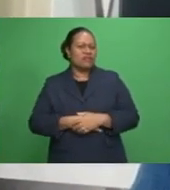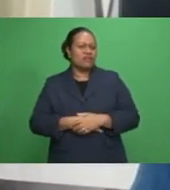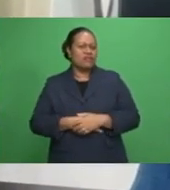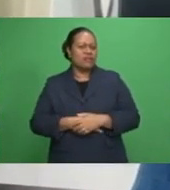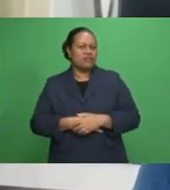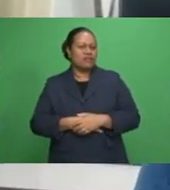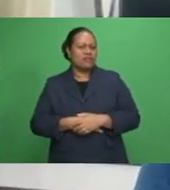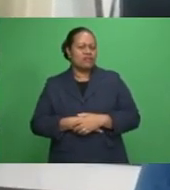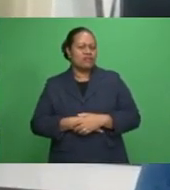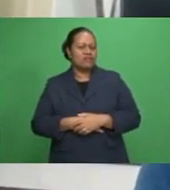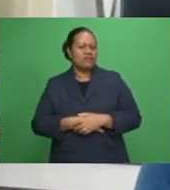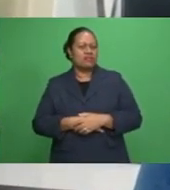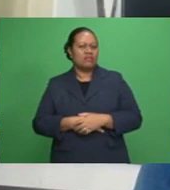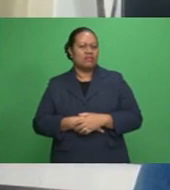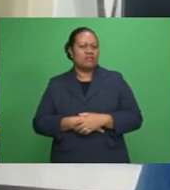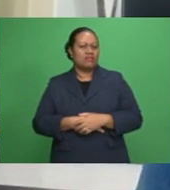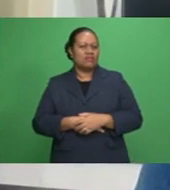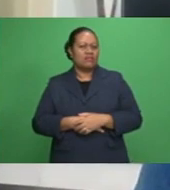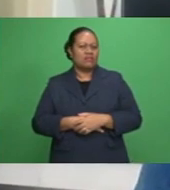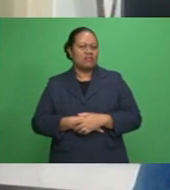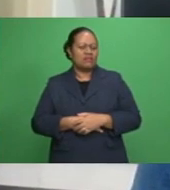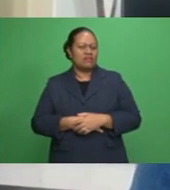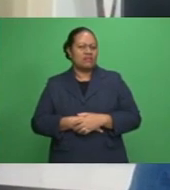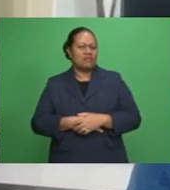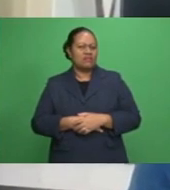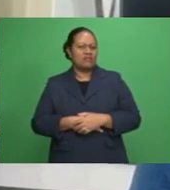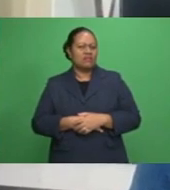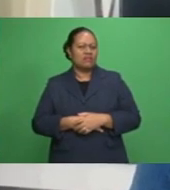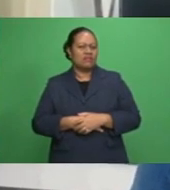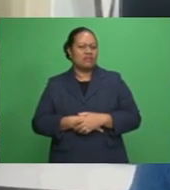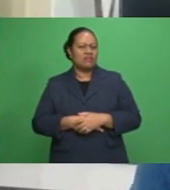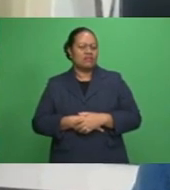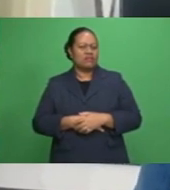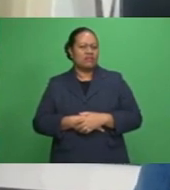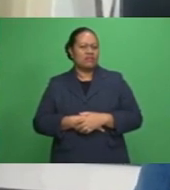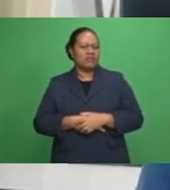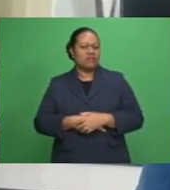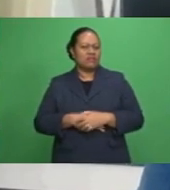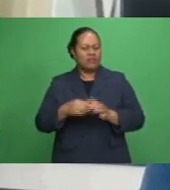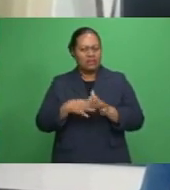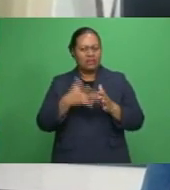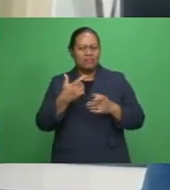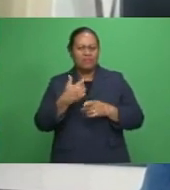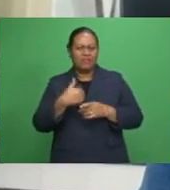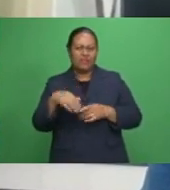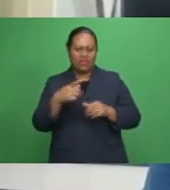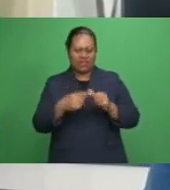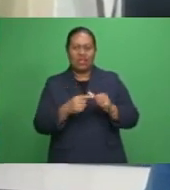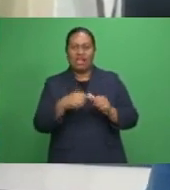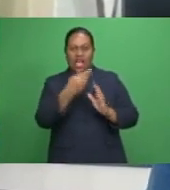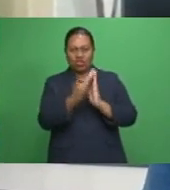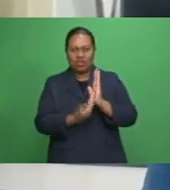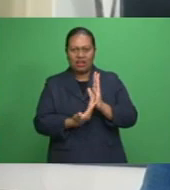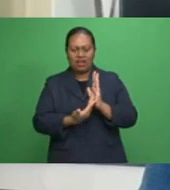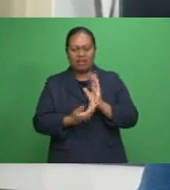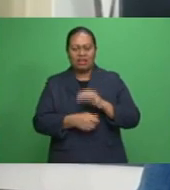the audited accounts, which will be, in terms of the agenda, that will be the main agenda